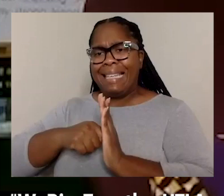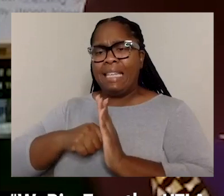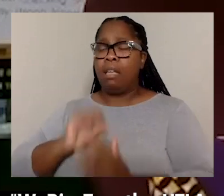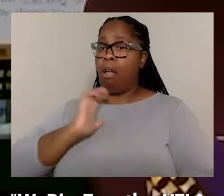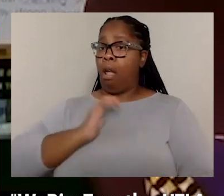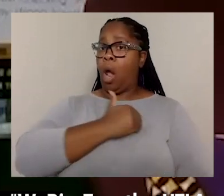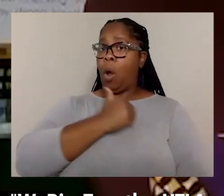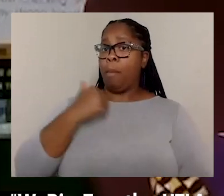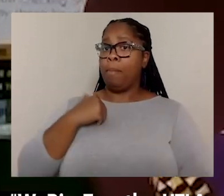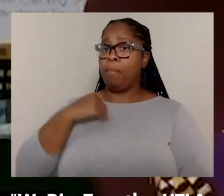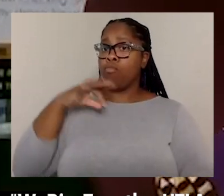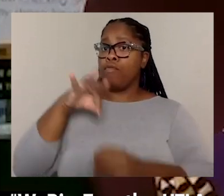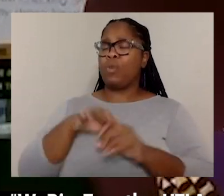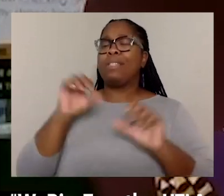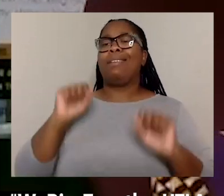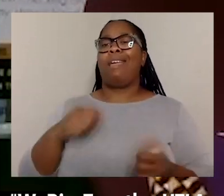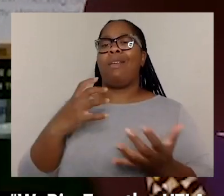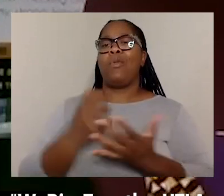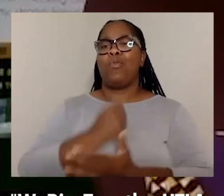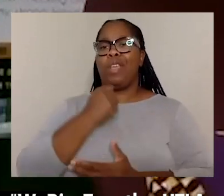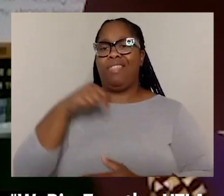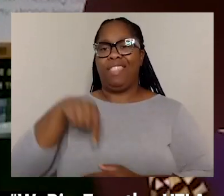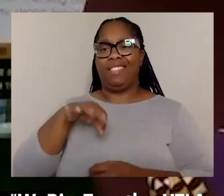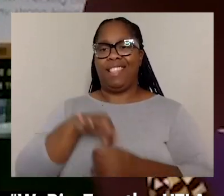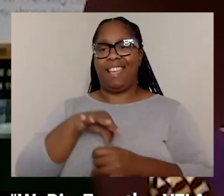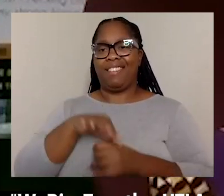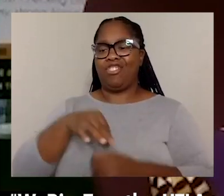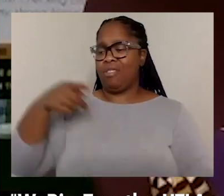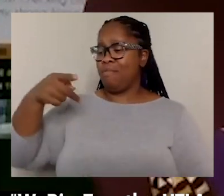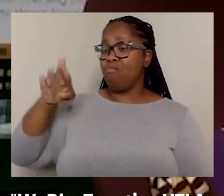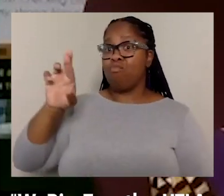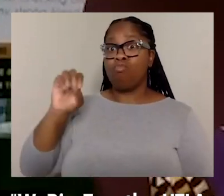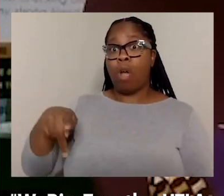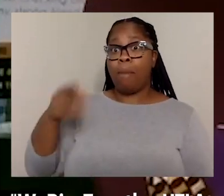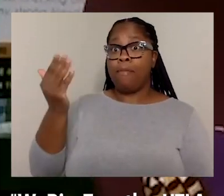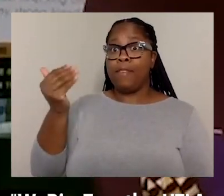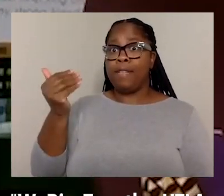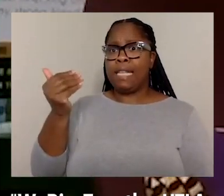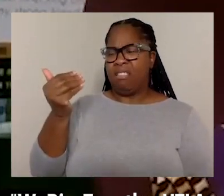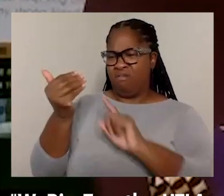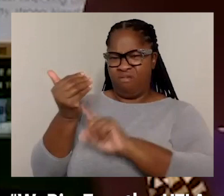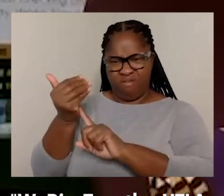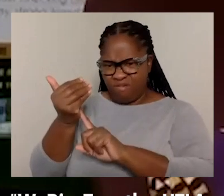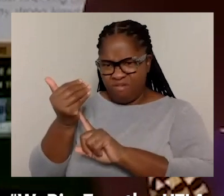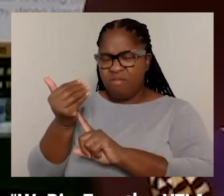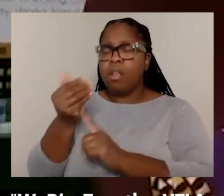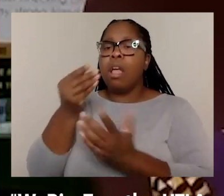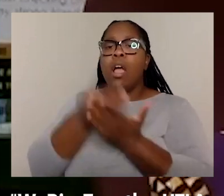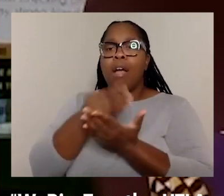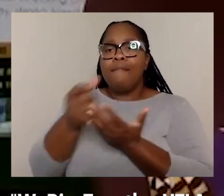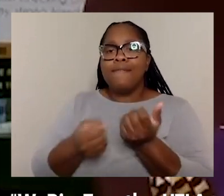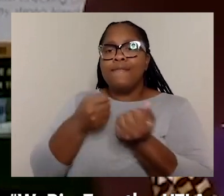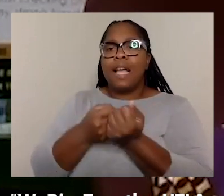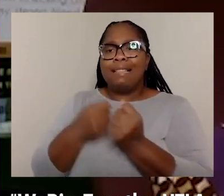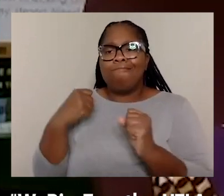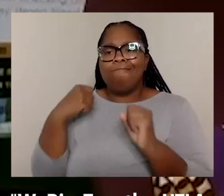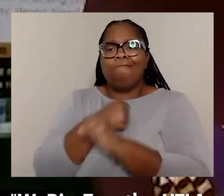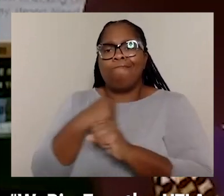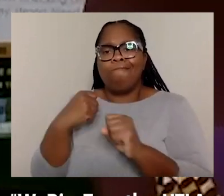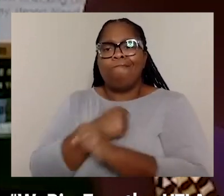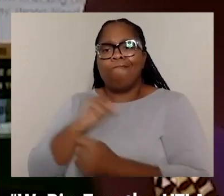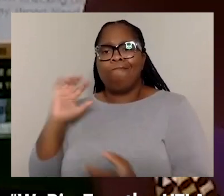this election. Prop 15 is the funding fight of the last 50 years.